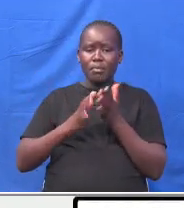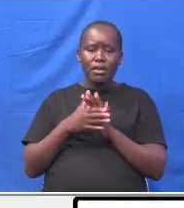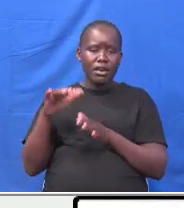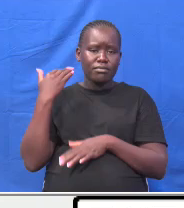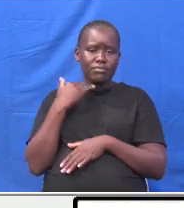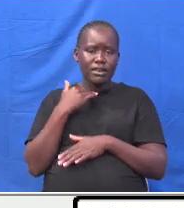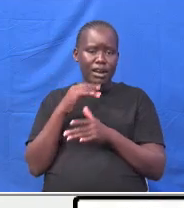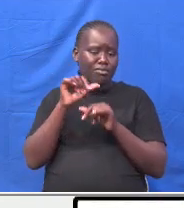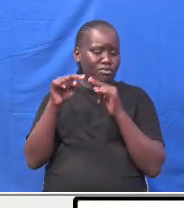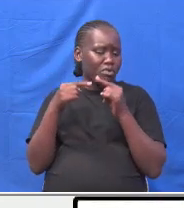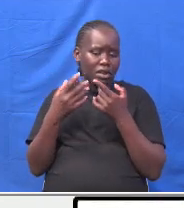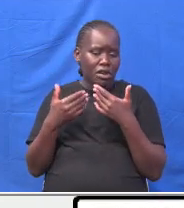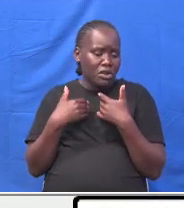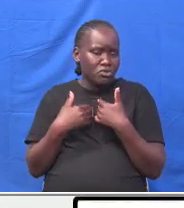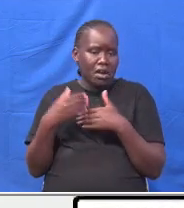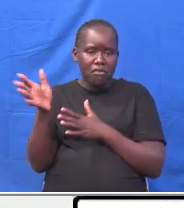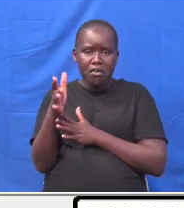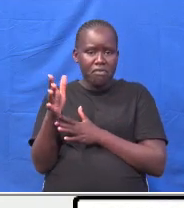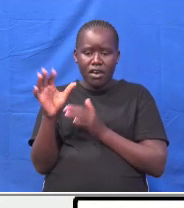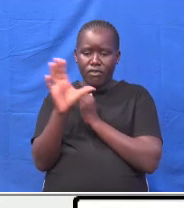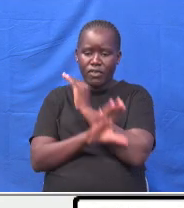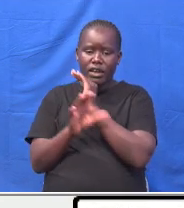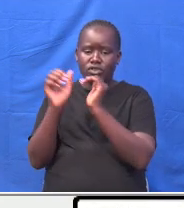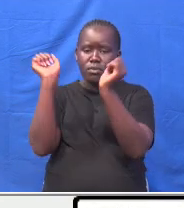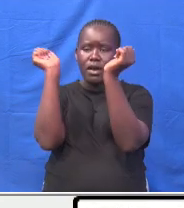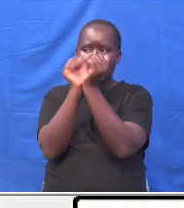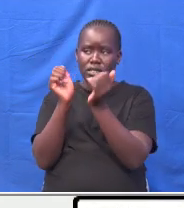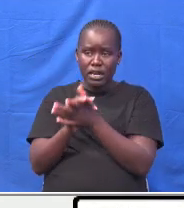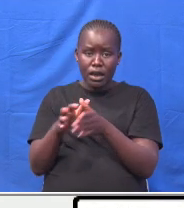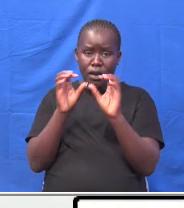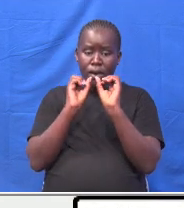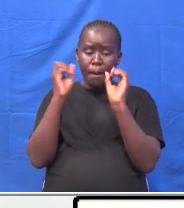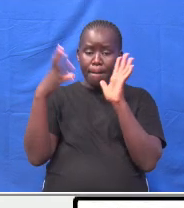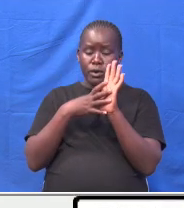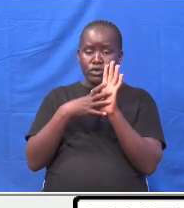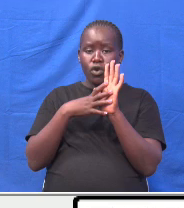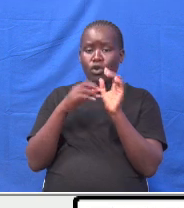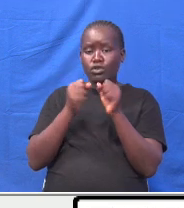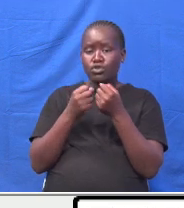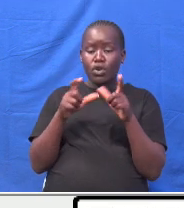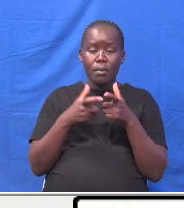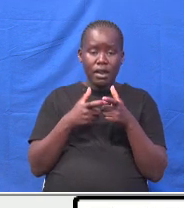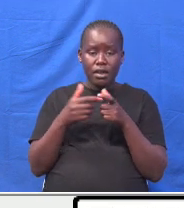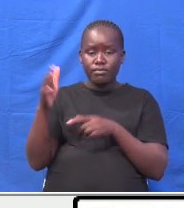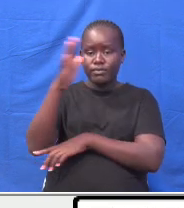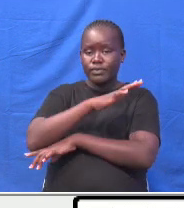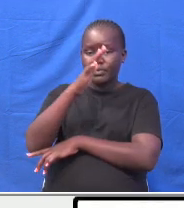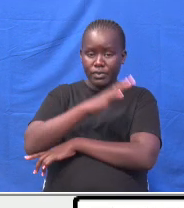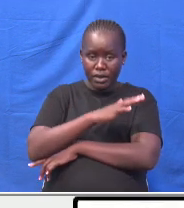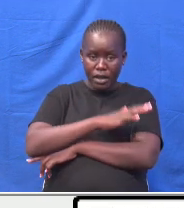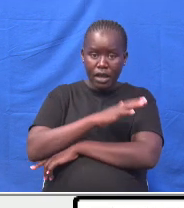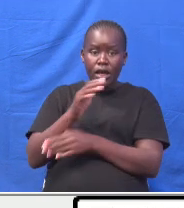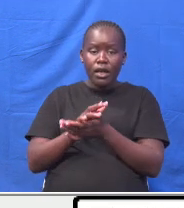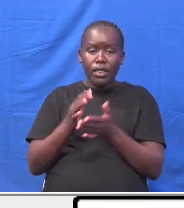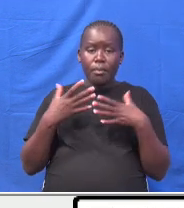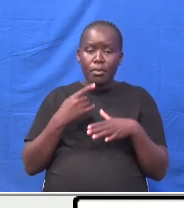flag in this country you will be arrested for? According to his post on social media Saturday evening, the activist urged his followers to